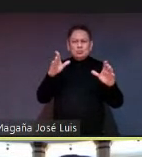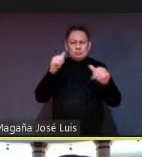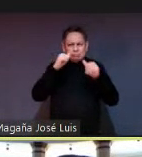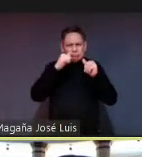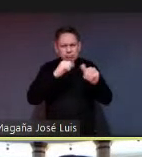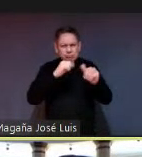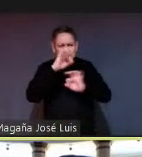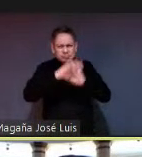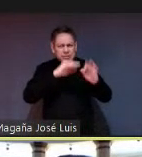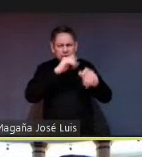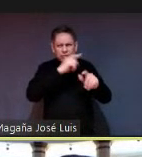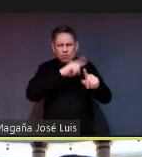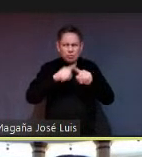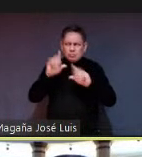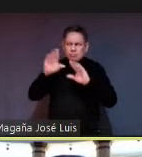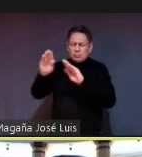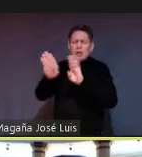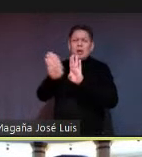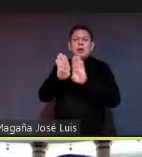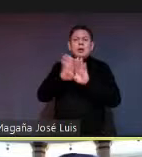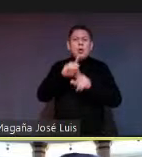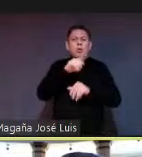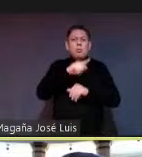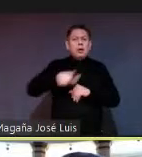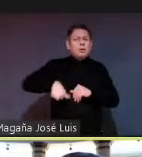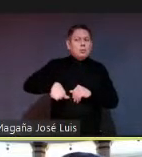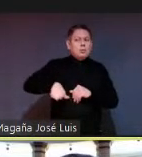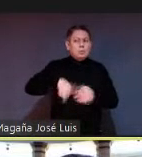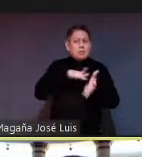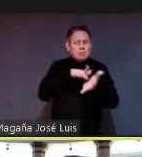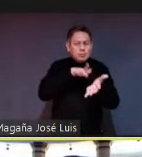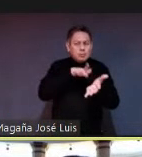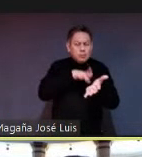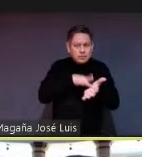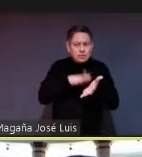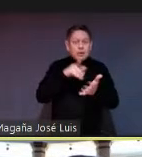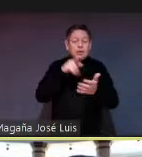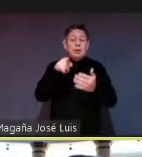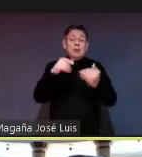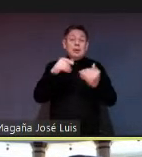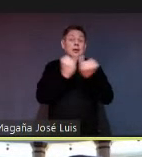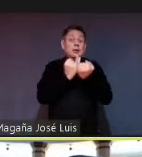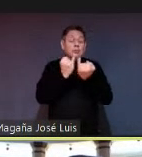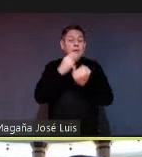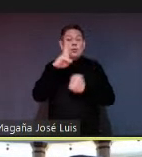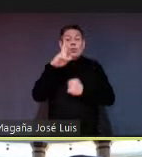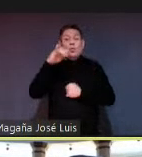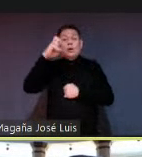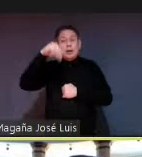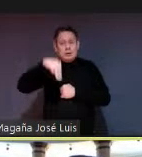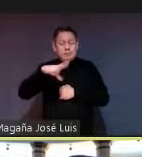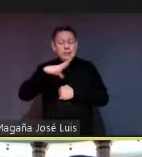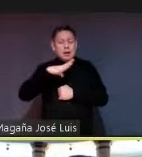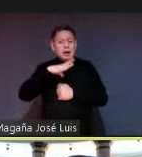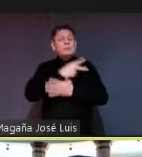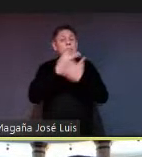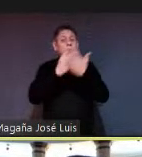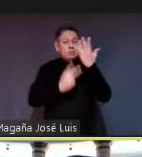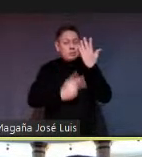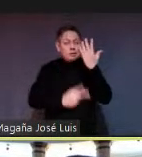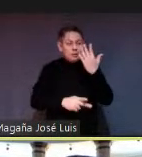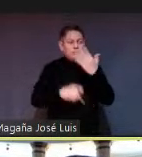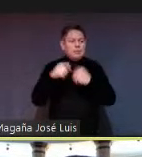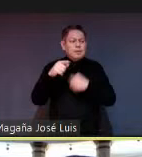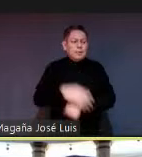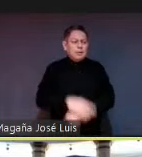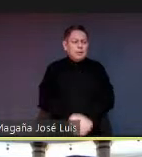provide human resources to 5 states in the northern part of the United States. This is a community-based system. UNAM in